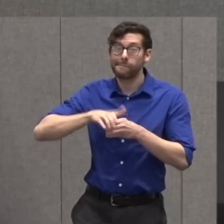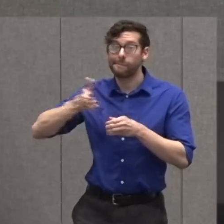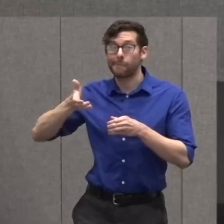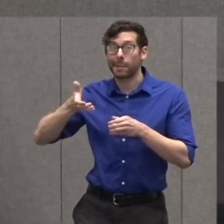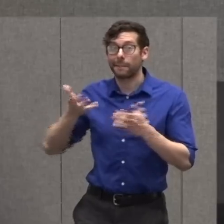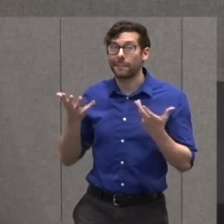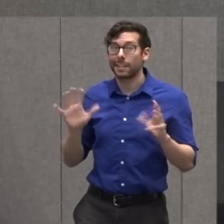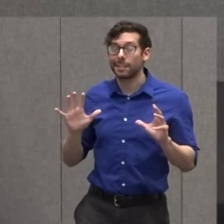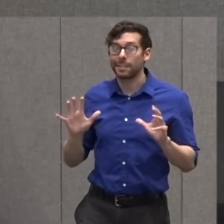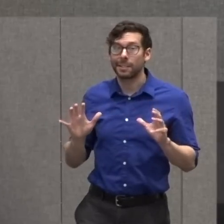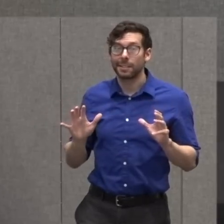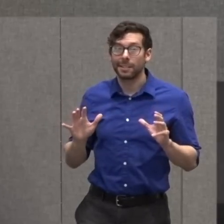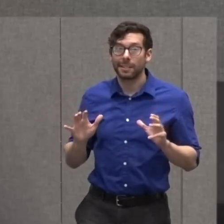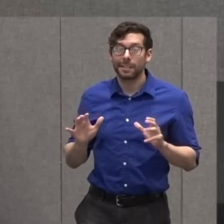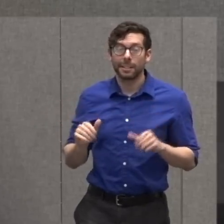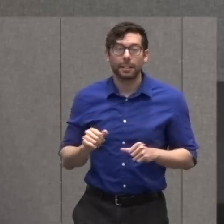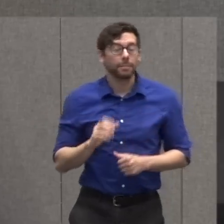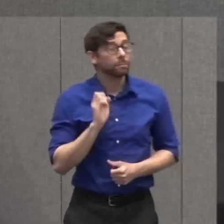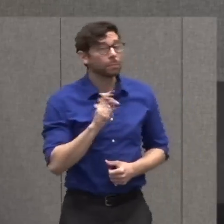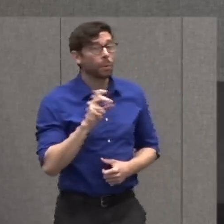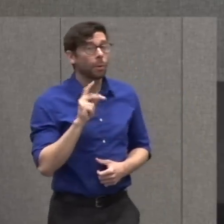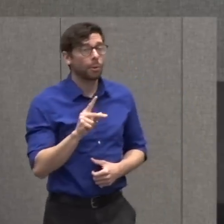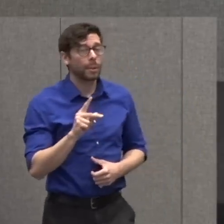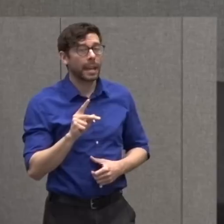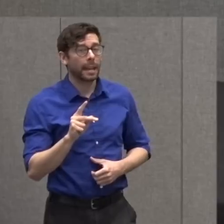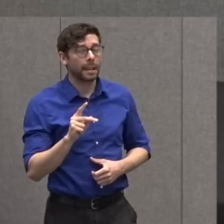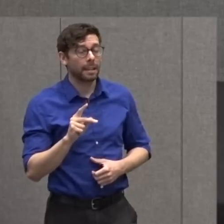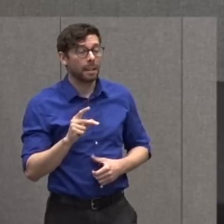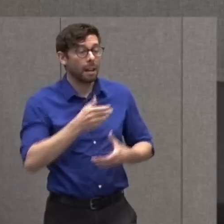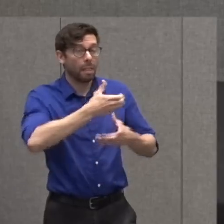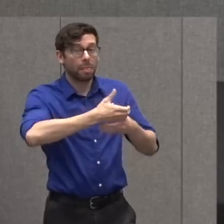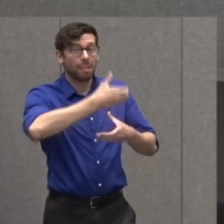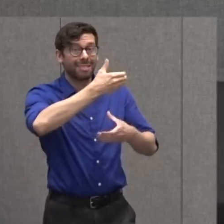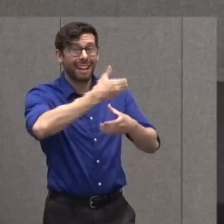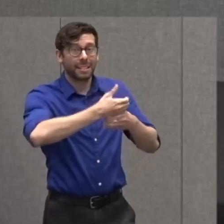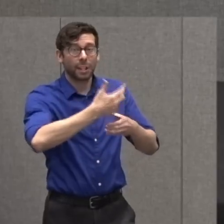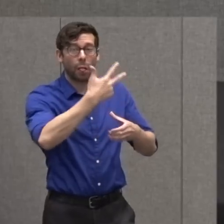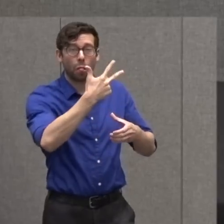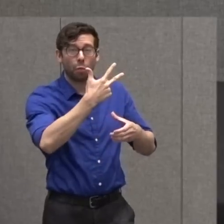up. Oh, about 3/4 of the way full.